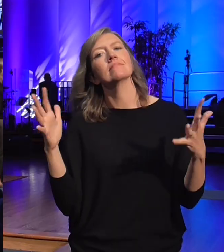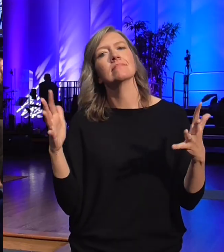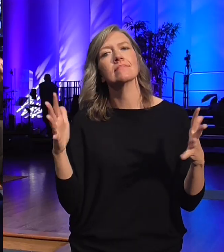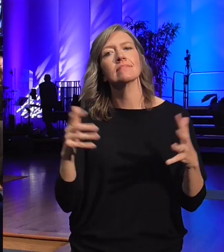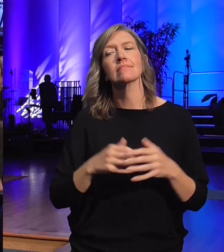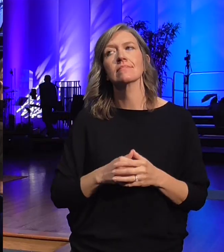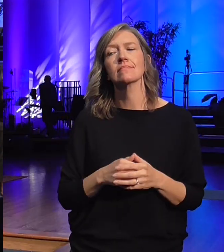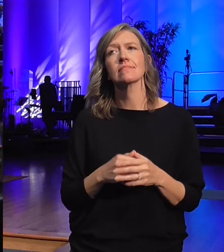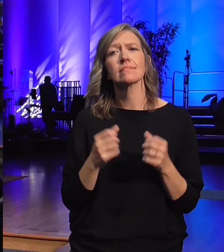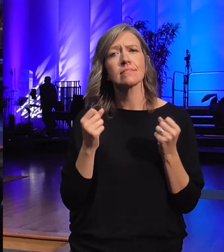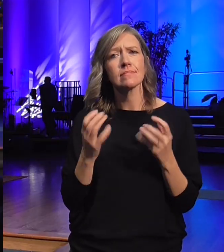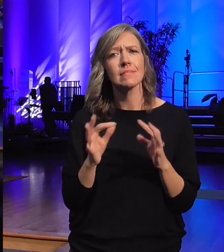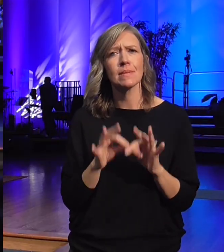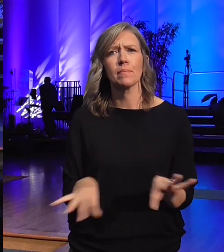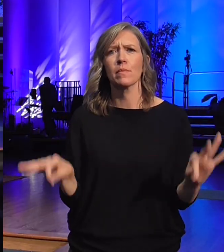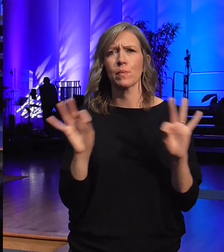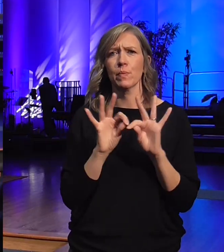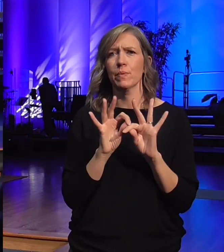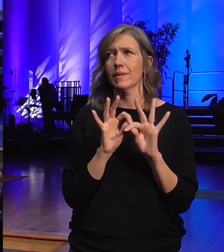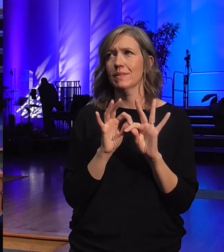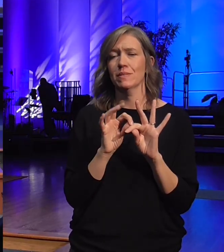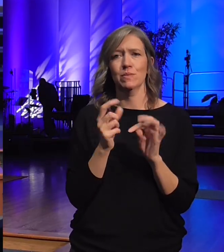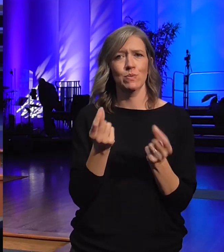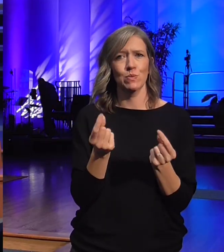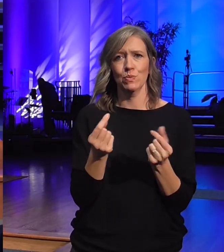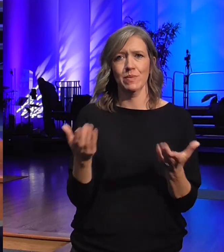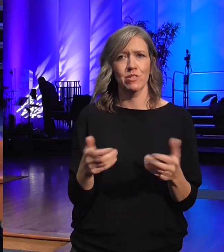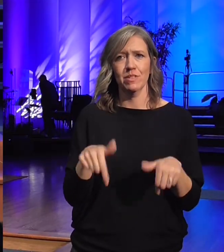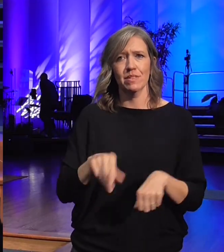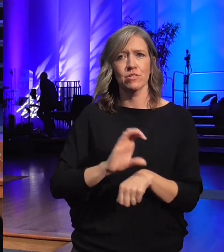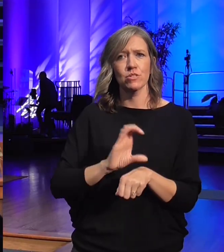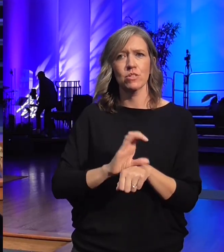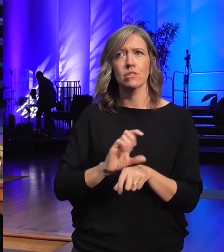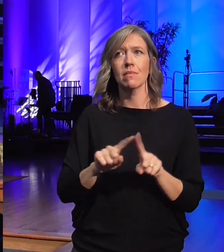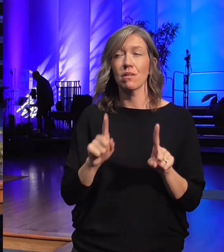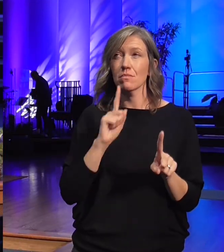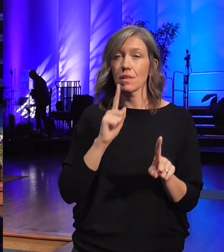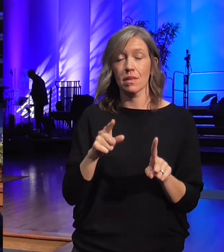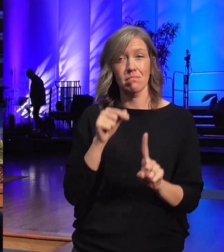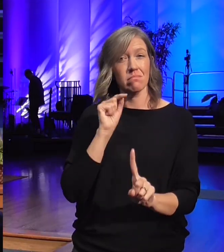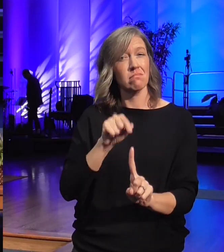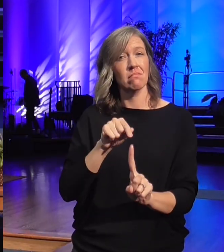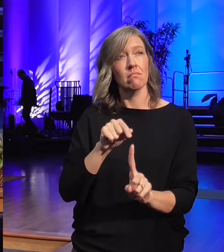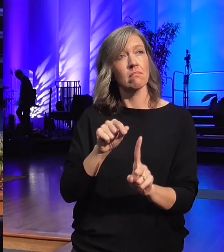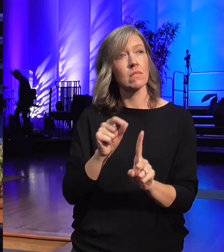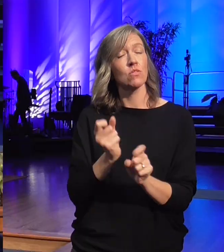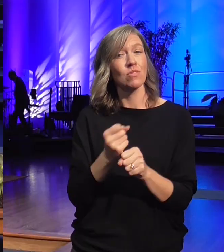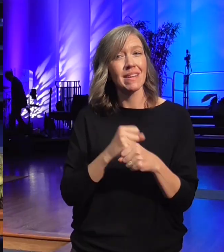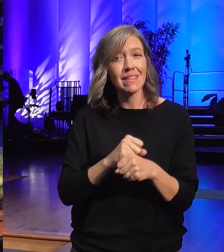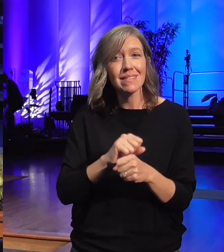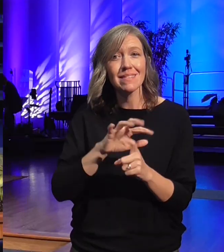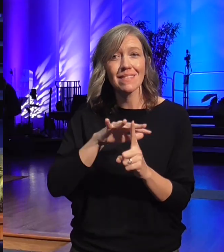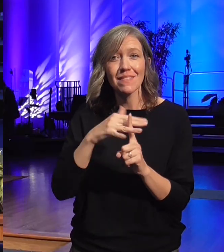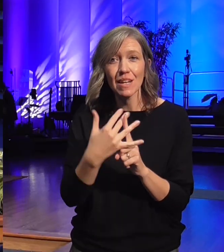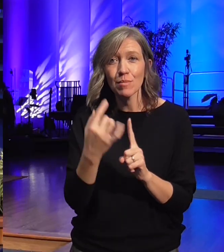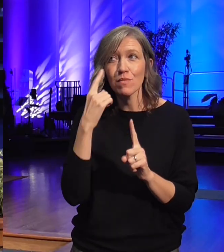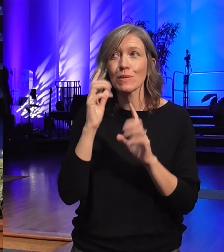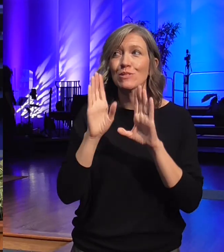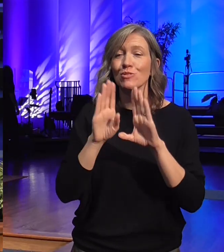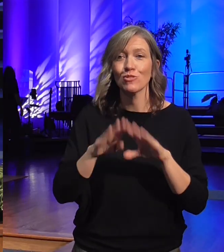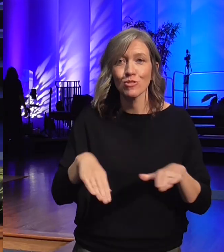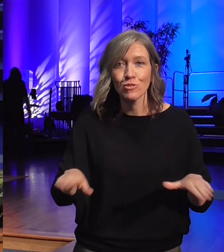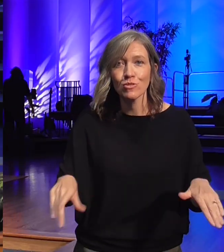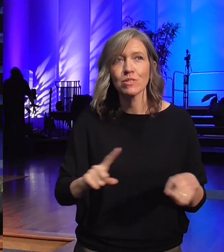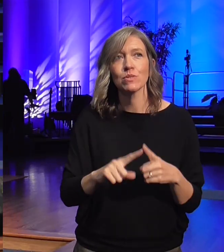There's a lot of important things we do here at Mile High Church, but none is more important than creating an environment for our children to awaken